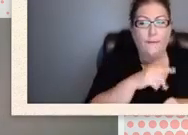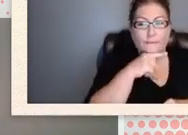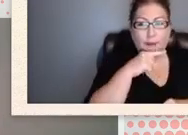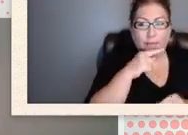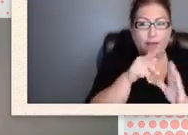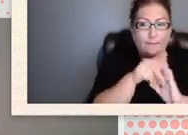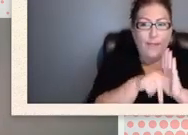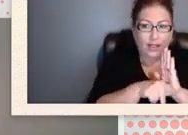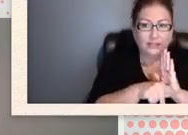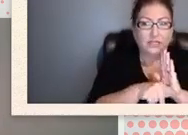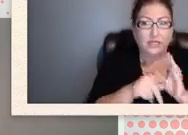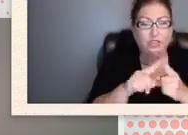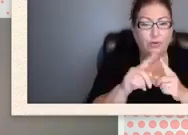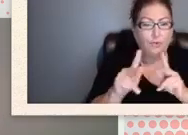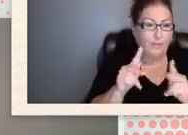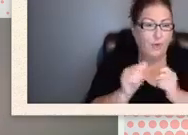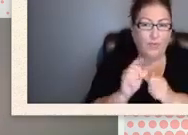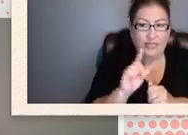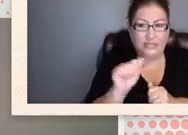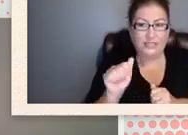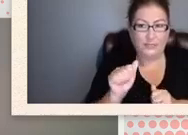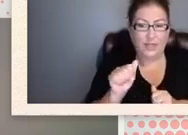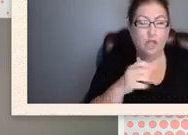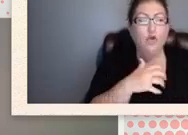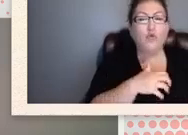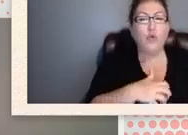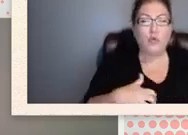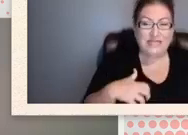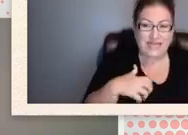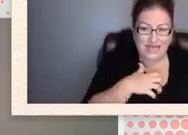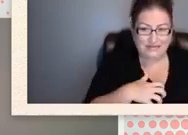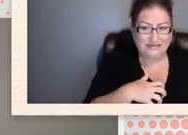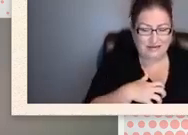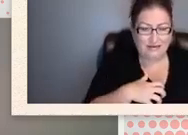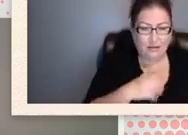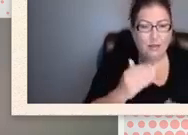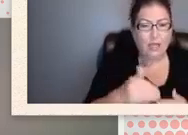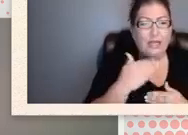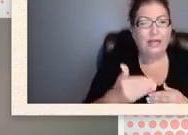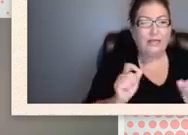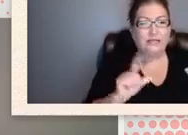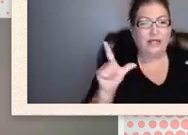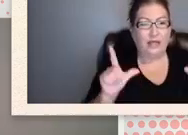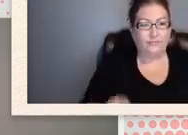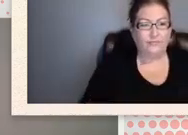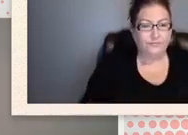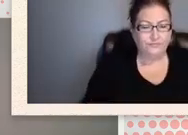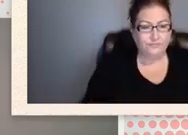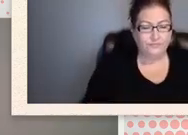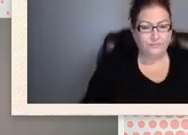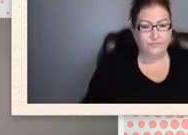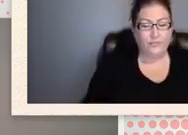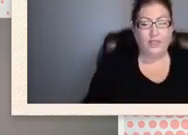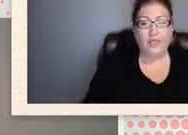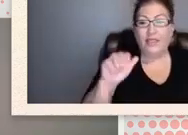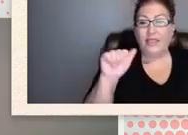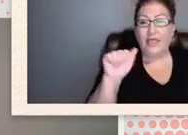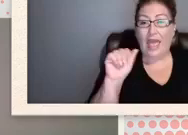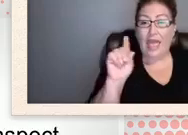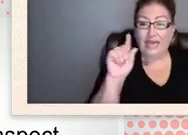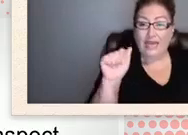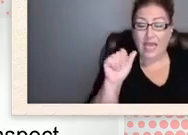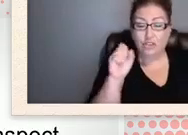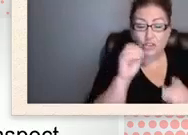people with disabilities grotesque. Next slide. The ADA is so